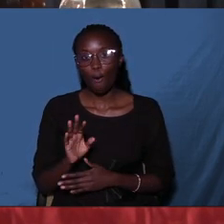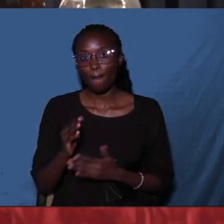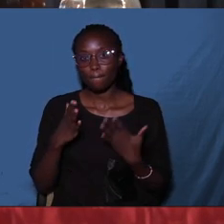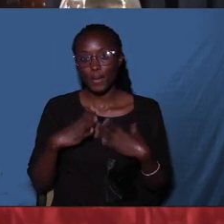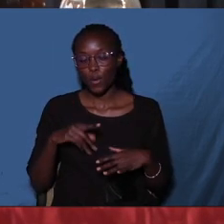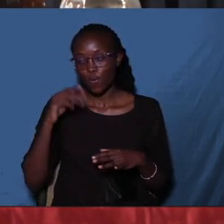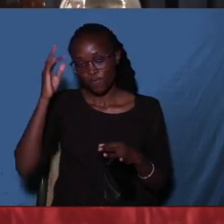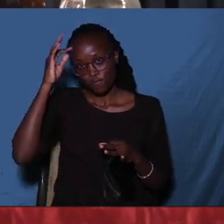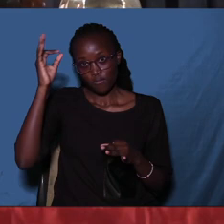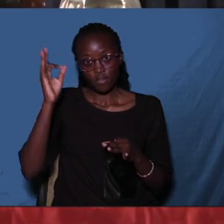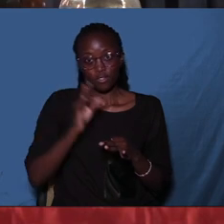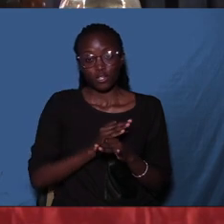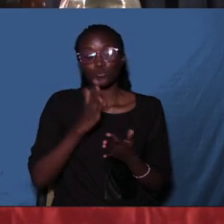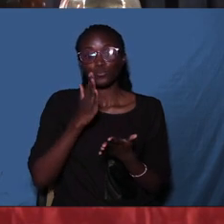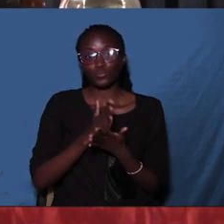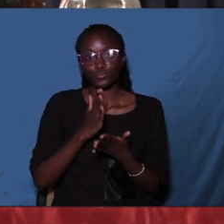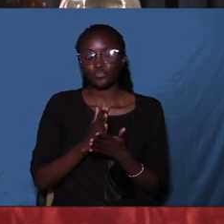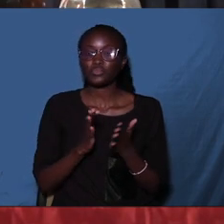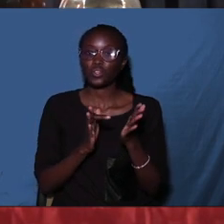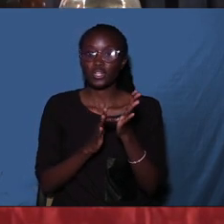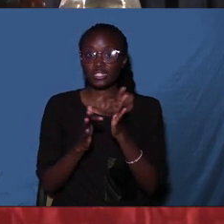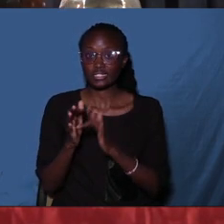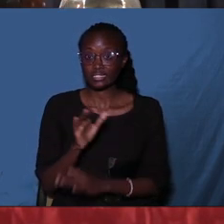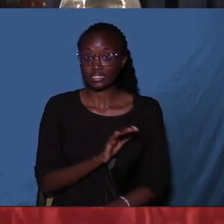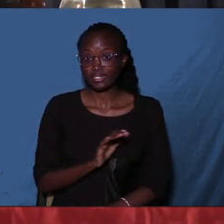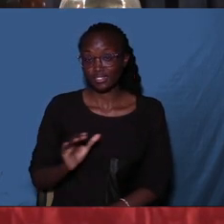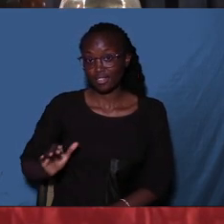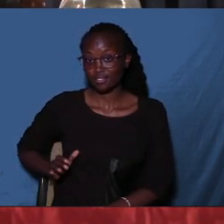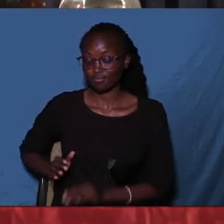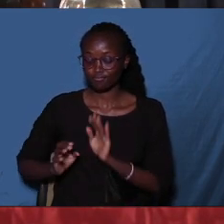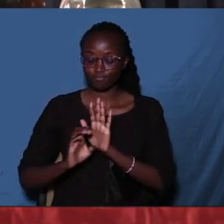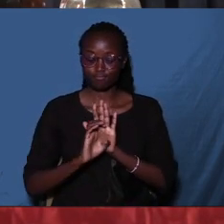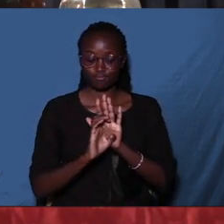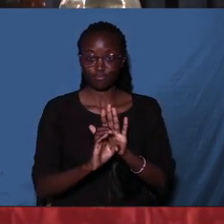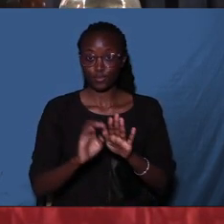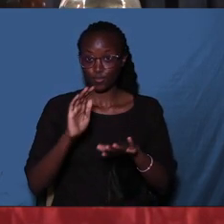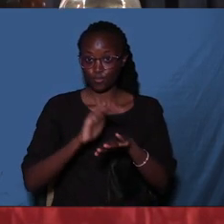warriors, some of the things that they were really fighting, Jesus Christ himself being a good example,